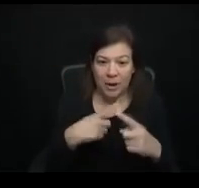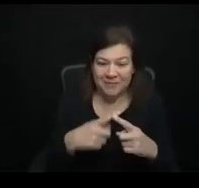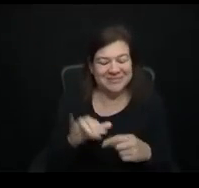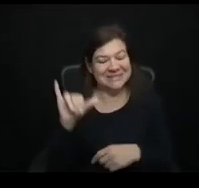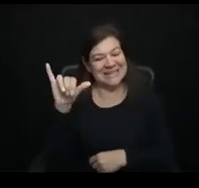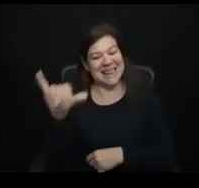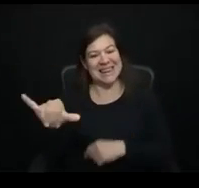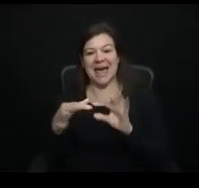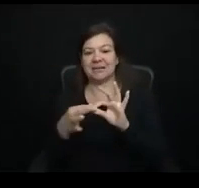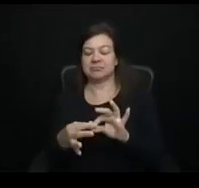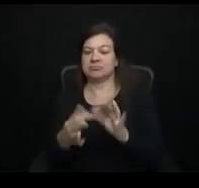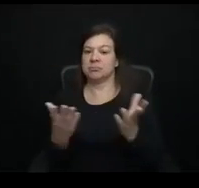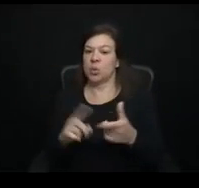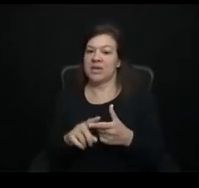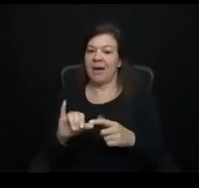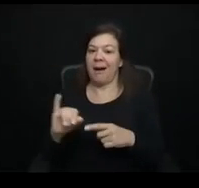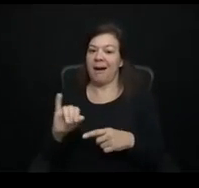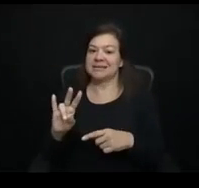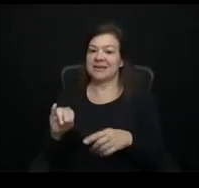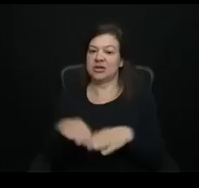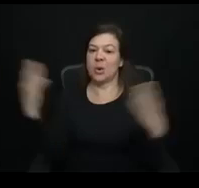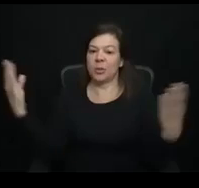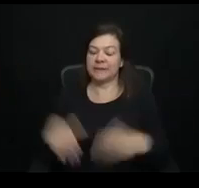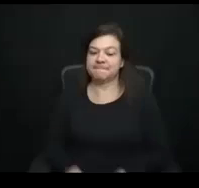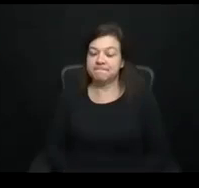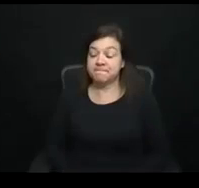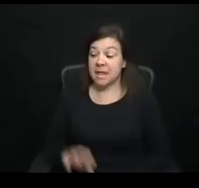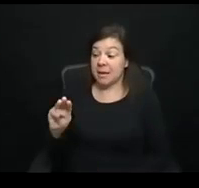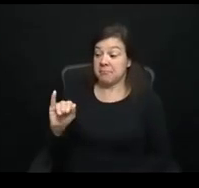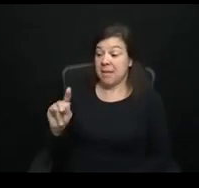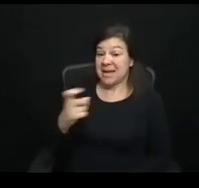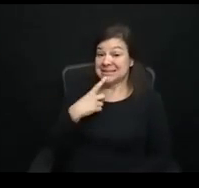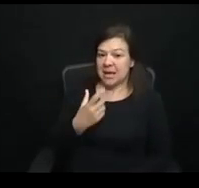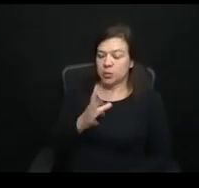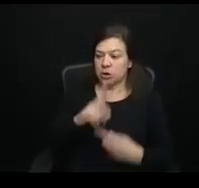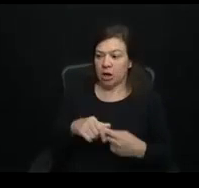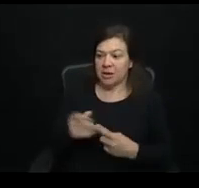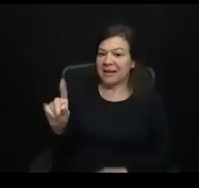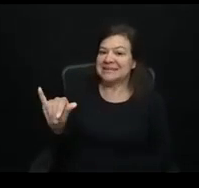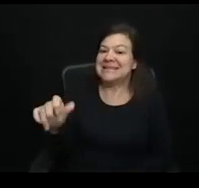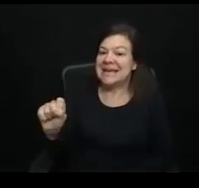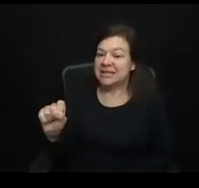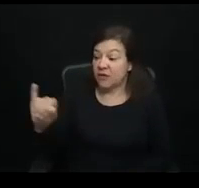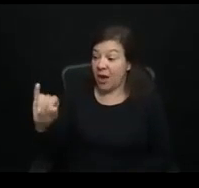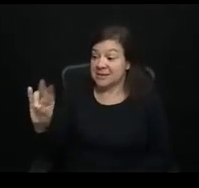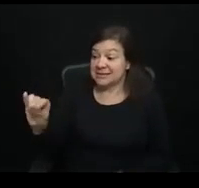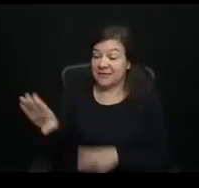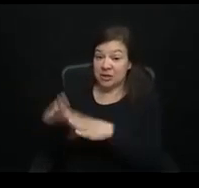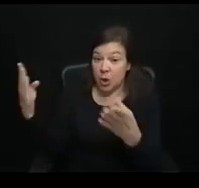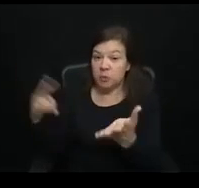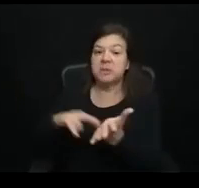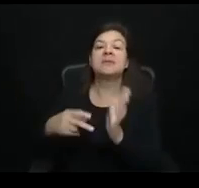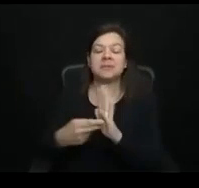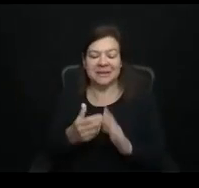of I-70. So as Mike stated earlier, we're looking at days and not weeks. So it'll be a couple